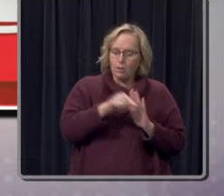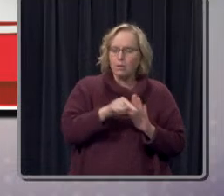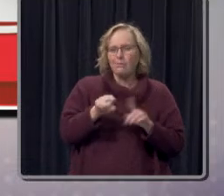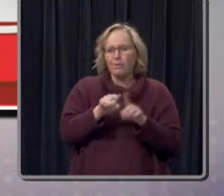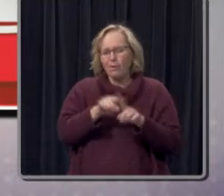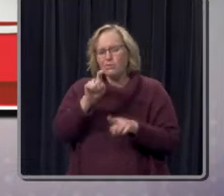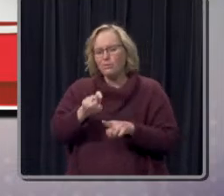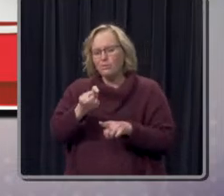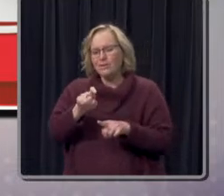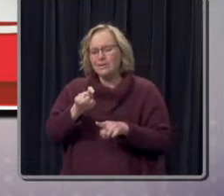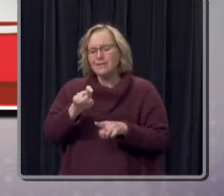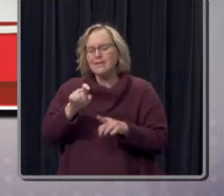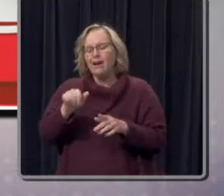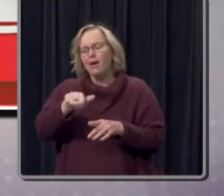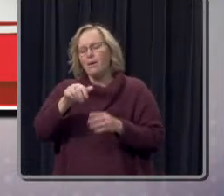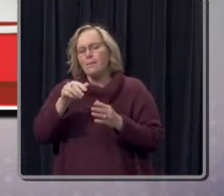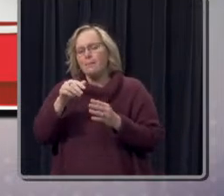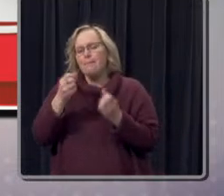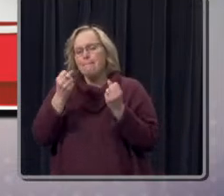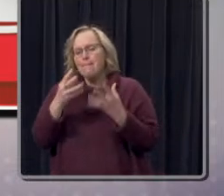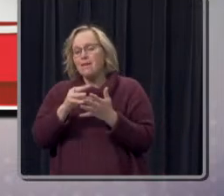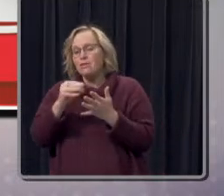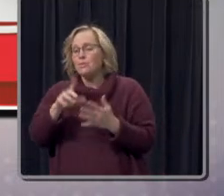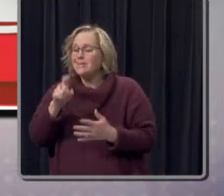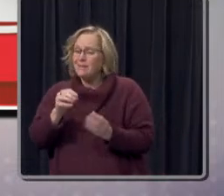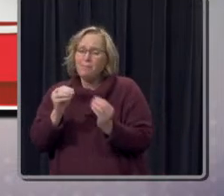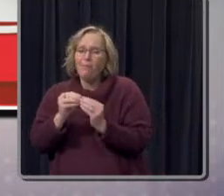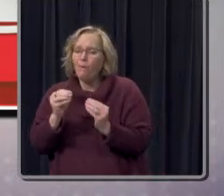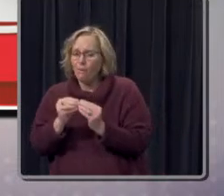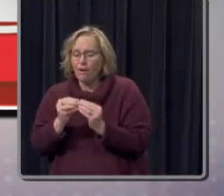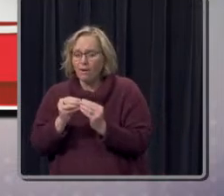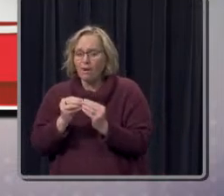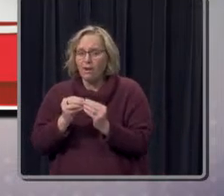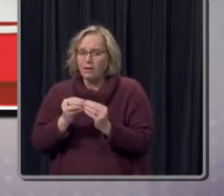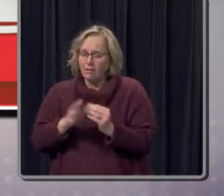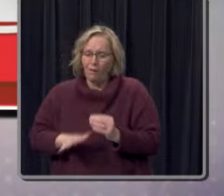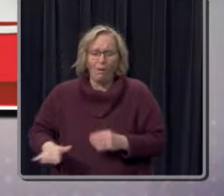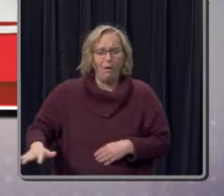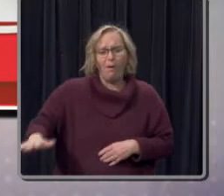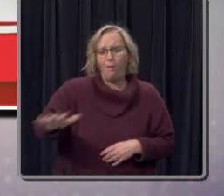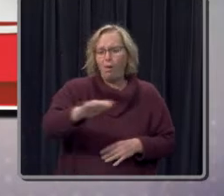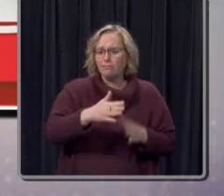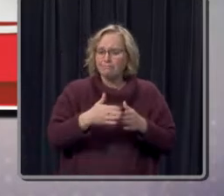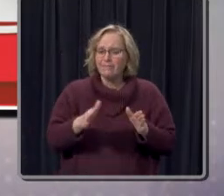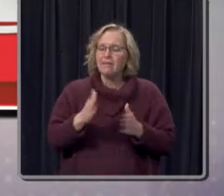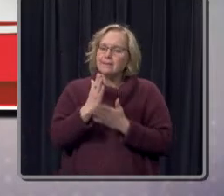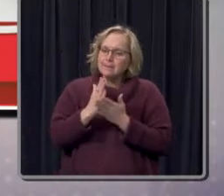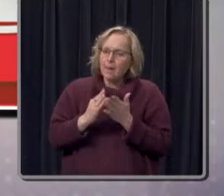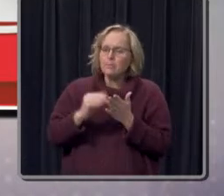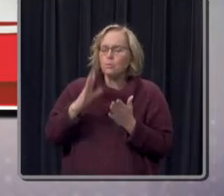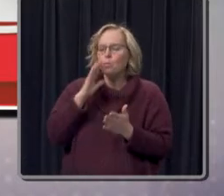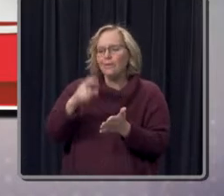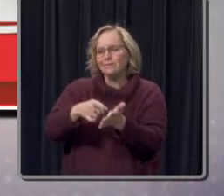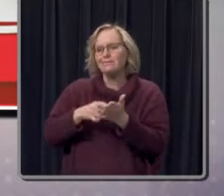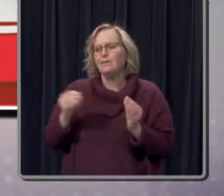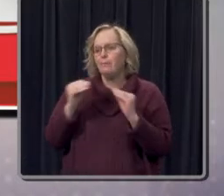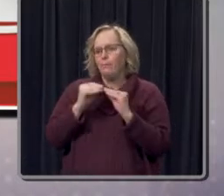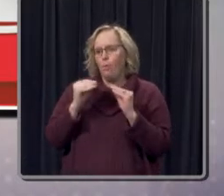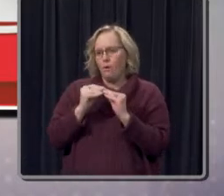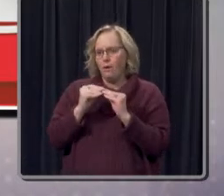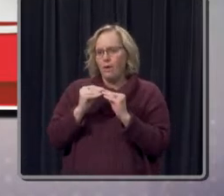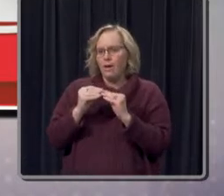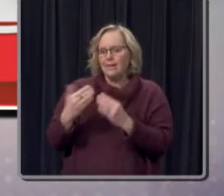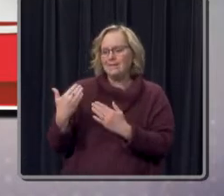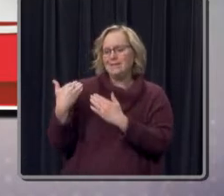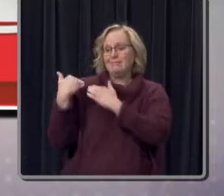more. That is a truism across all of education, that some students will need more. It is incumbent on us as a school district to find